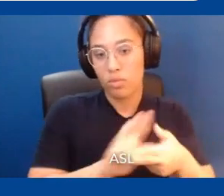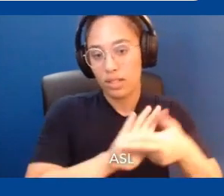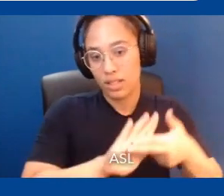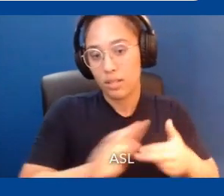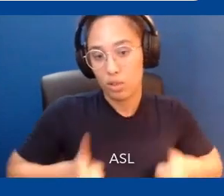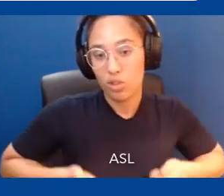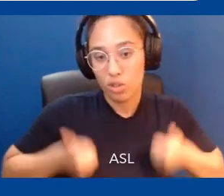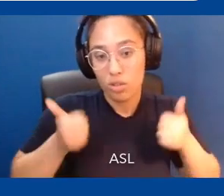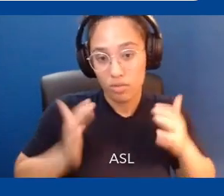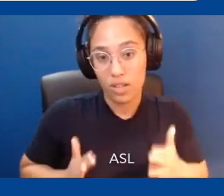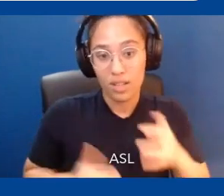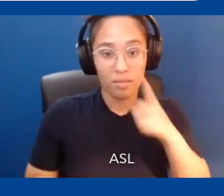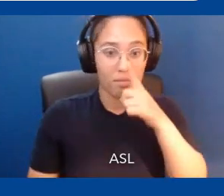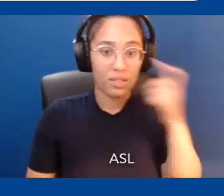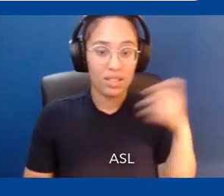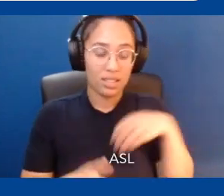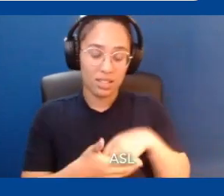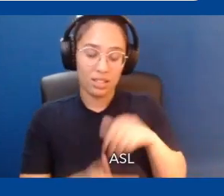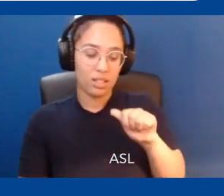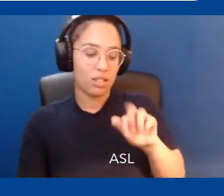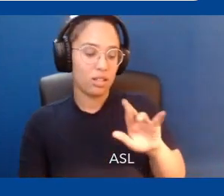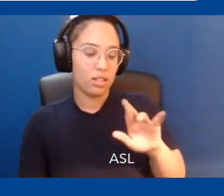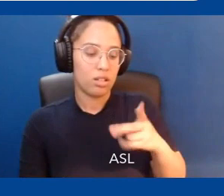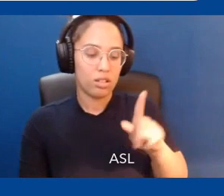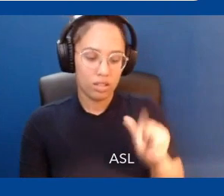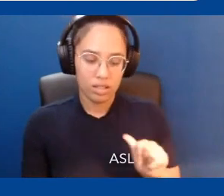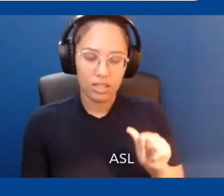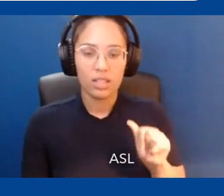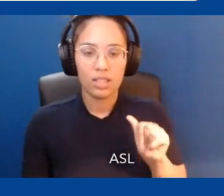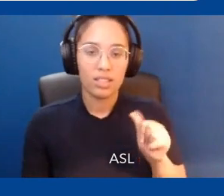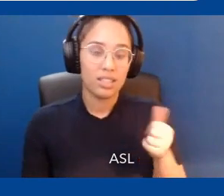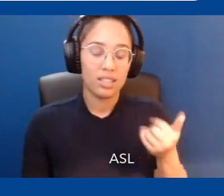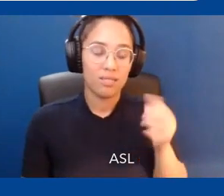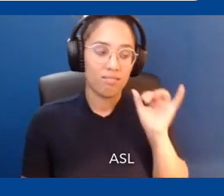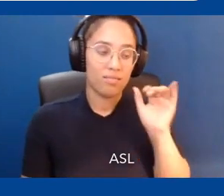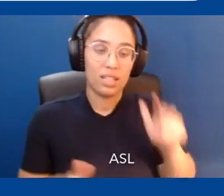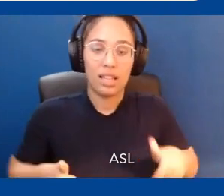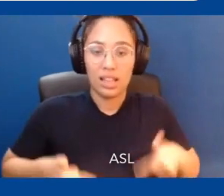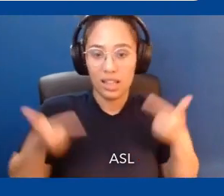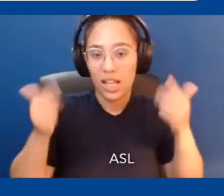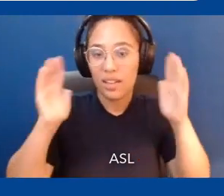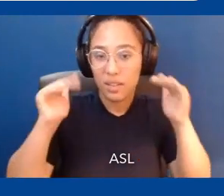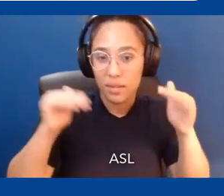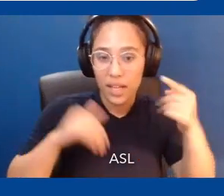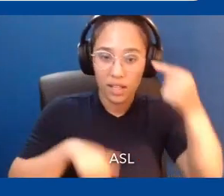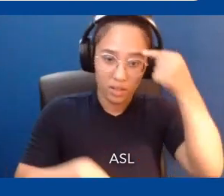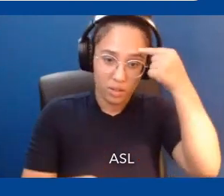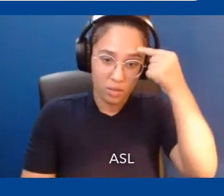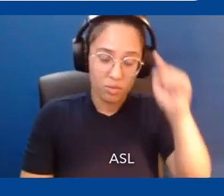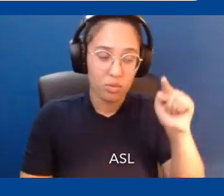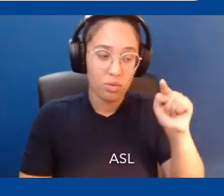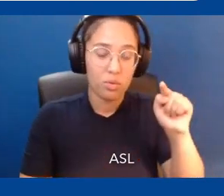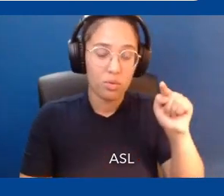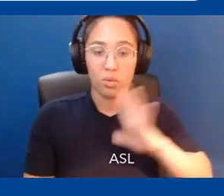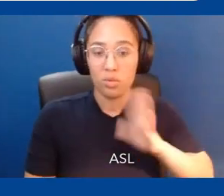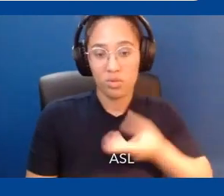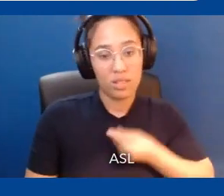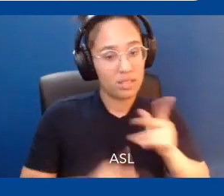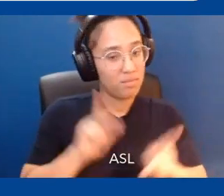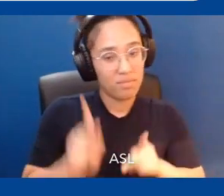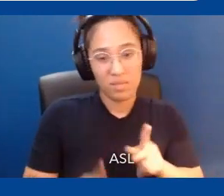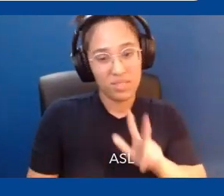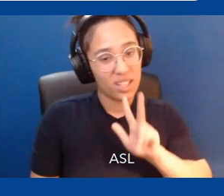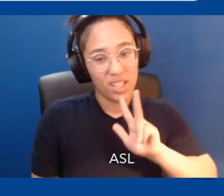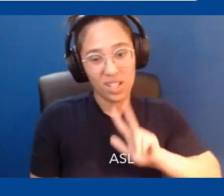is like 40 years old, 35, 40. So this archive is made up of all the